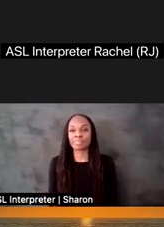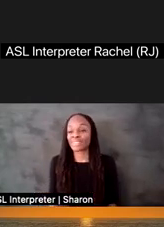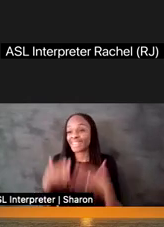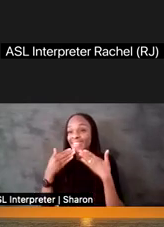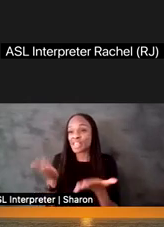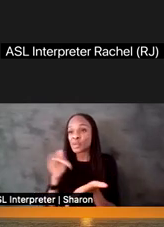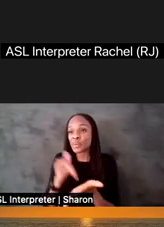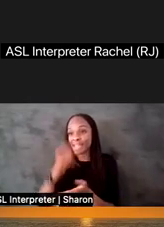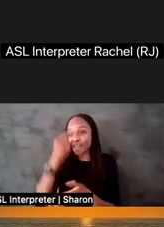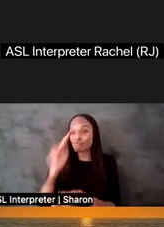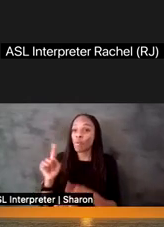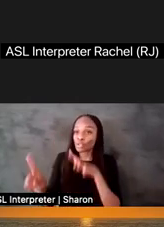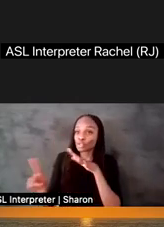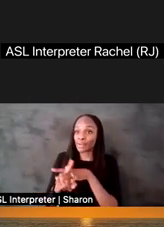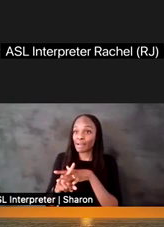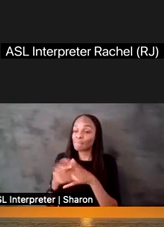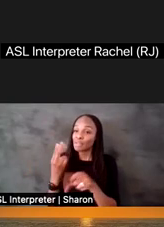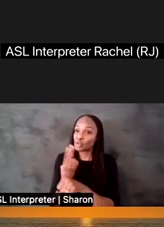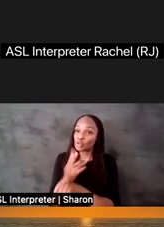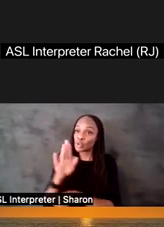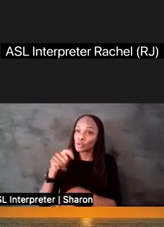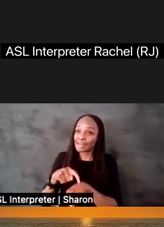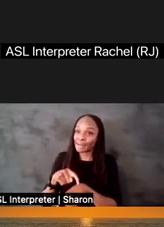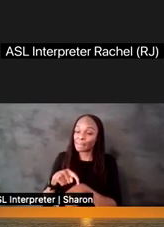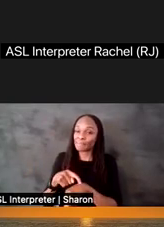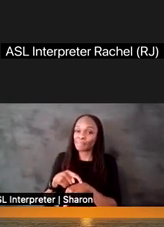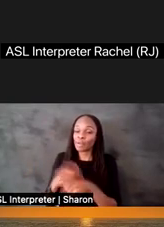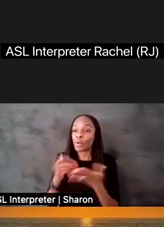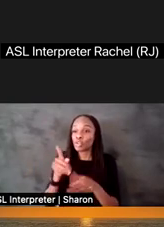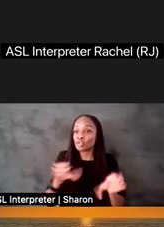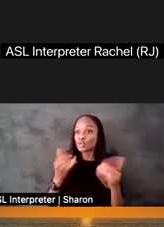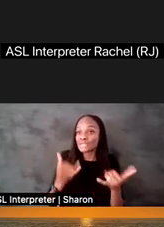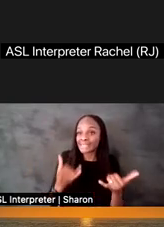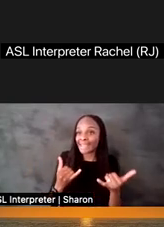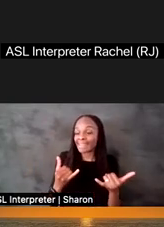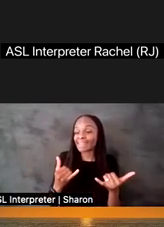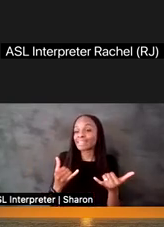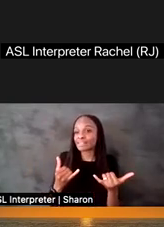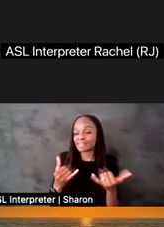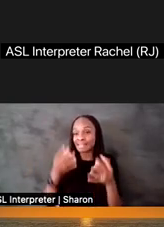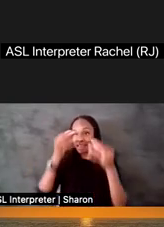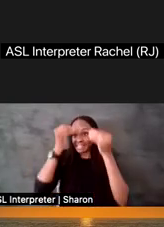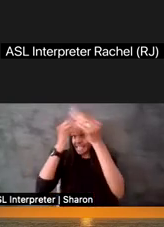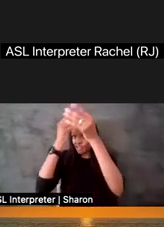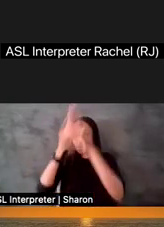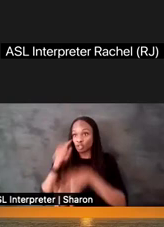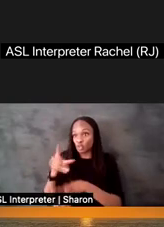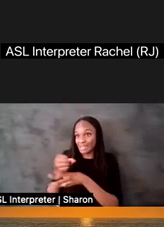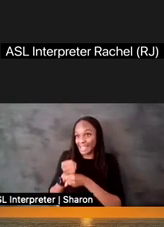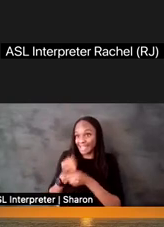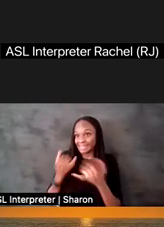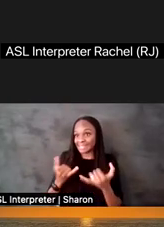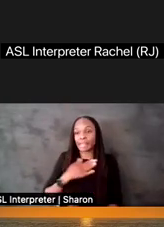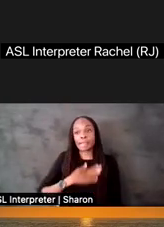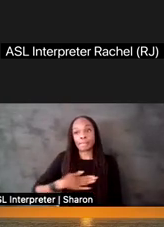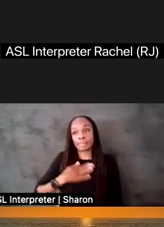for being here and taking the time. What you do today and what information you get today, please